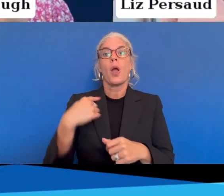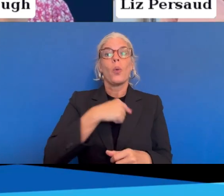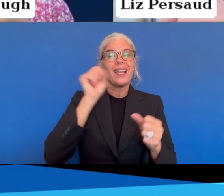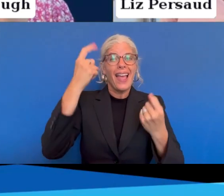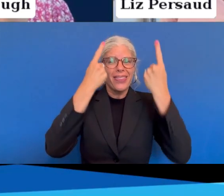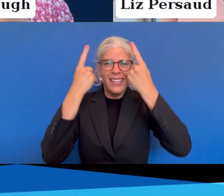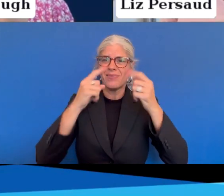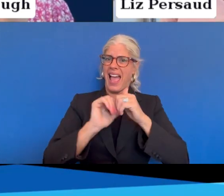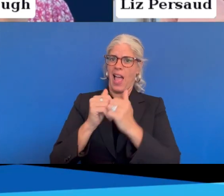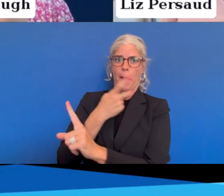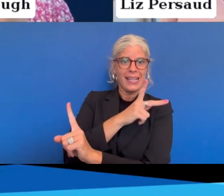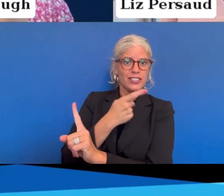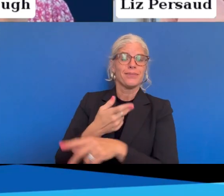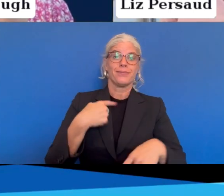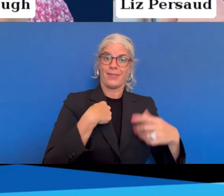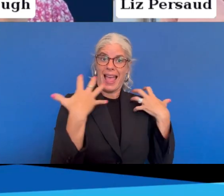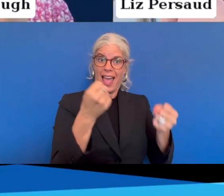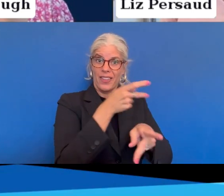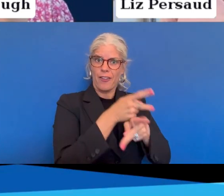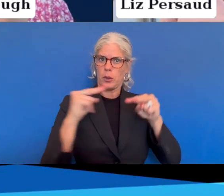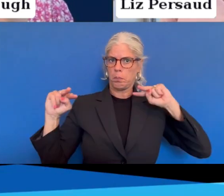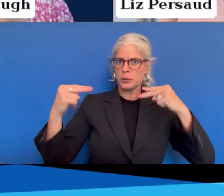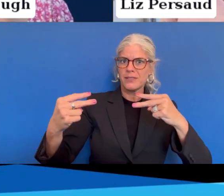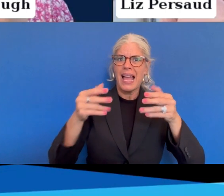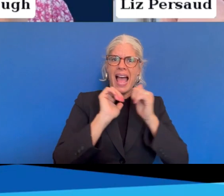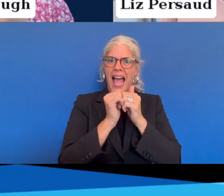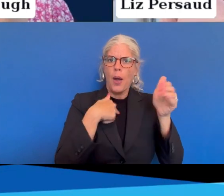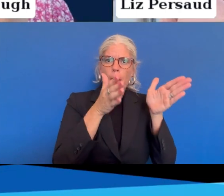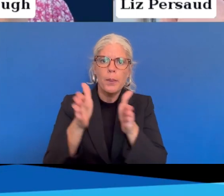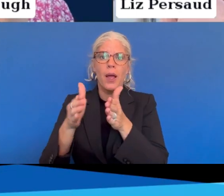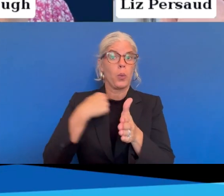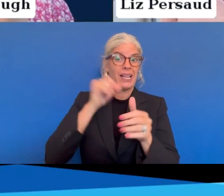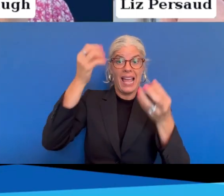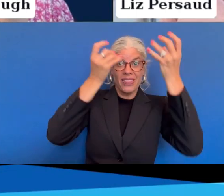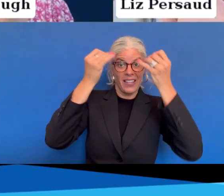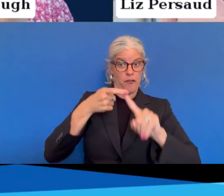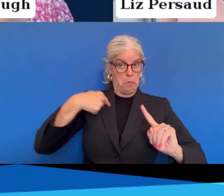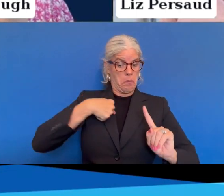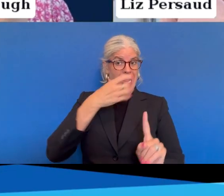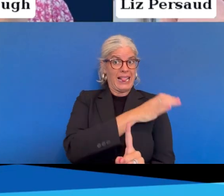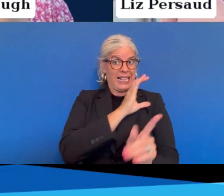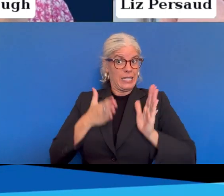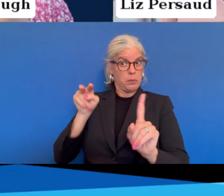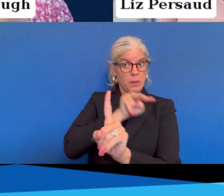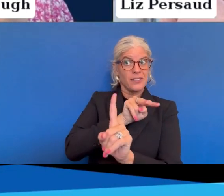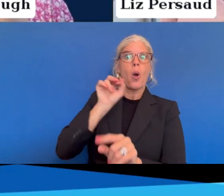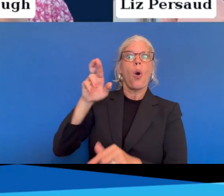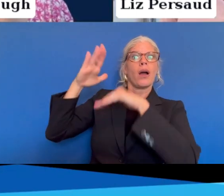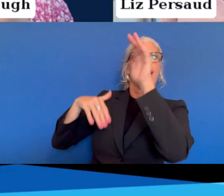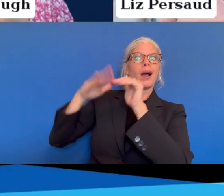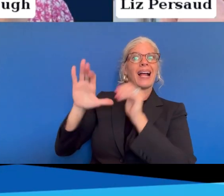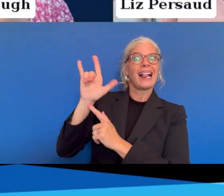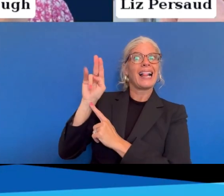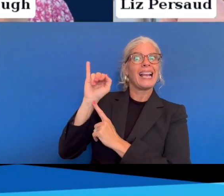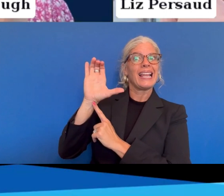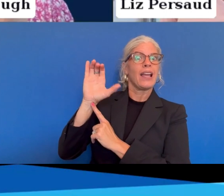of level set a little bit that we're two humans in the room. And so that's a great segue to say, well, how can